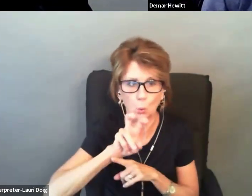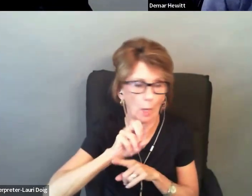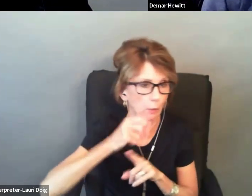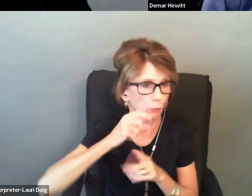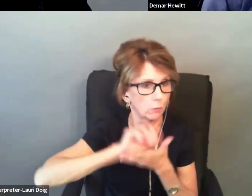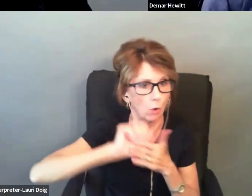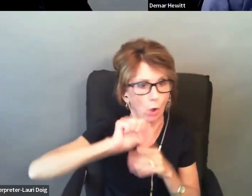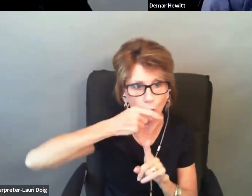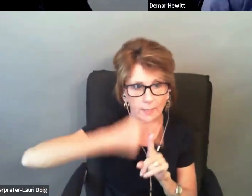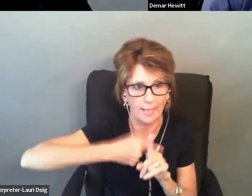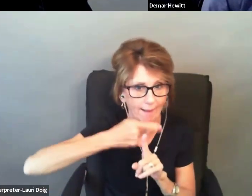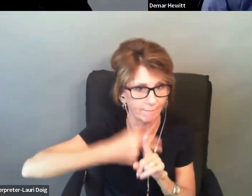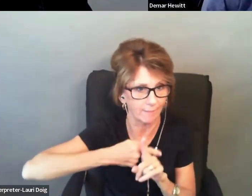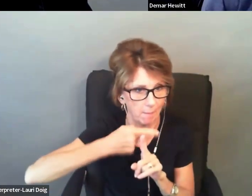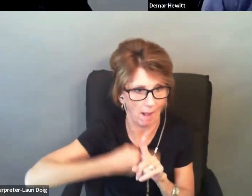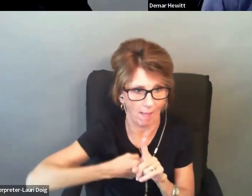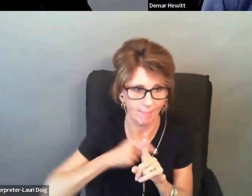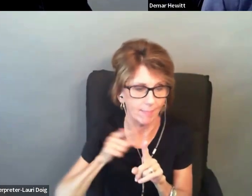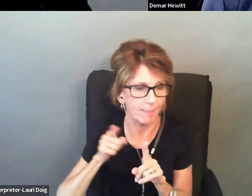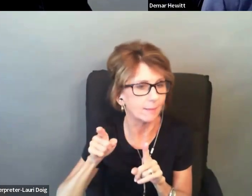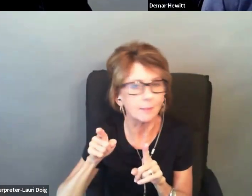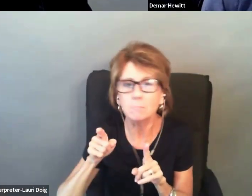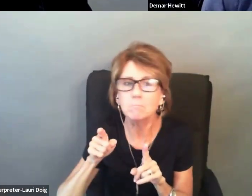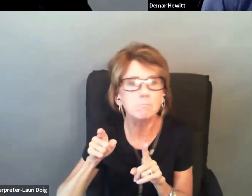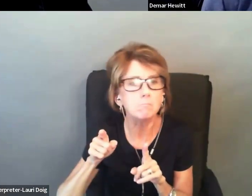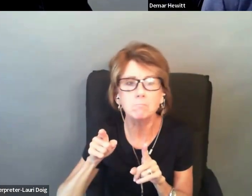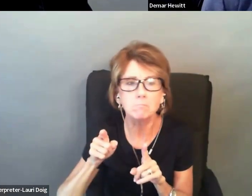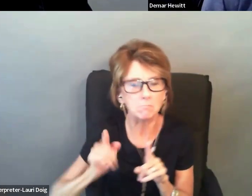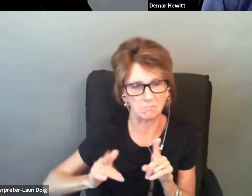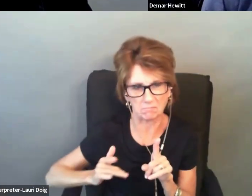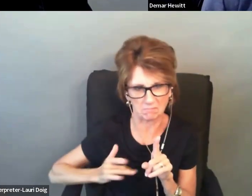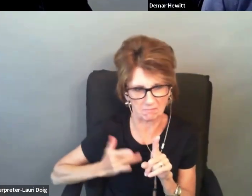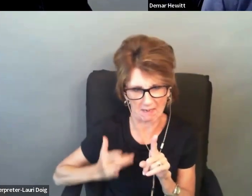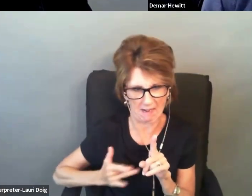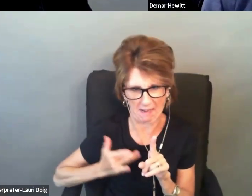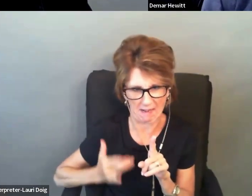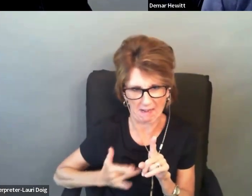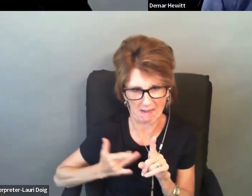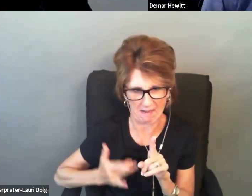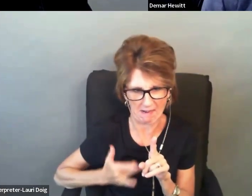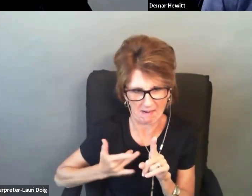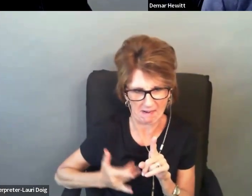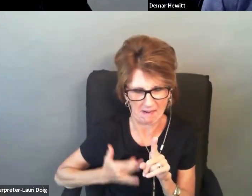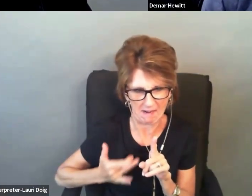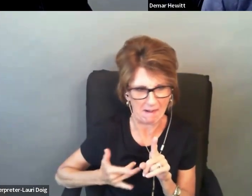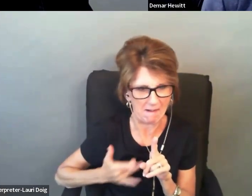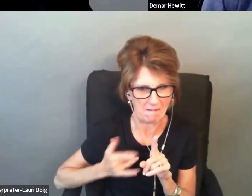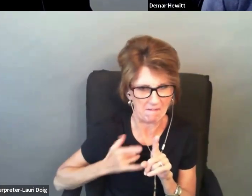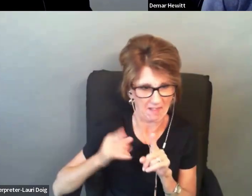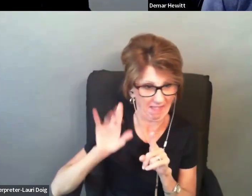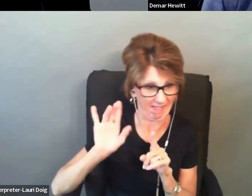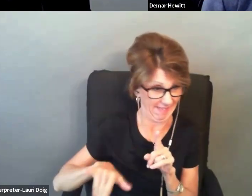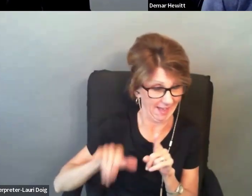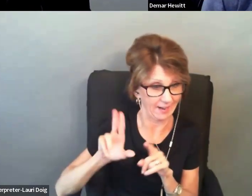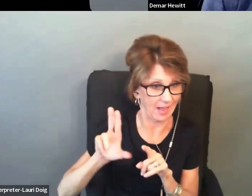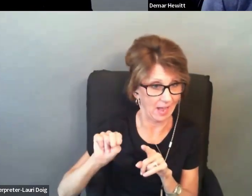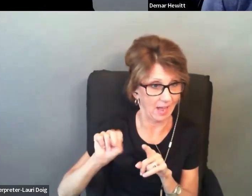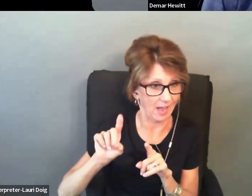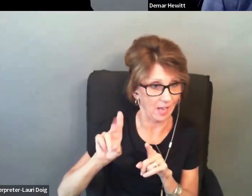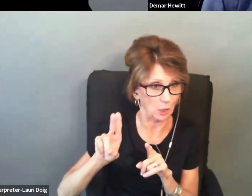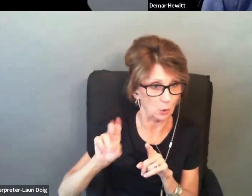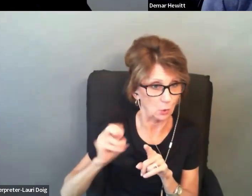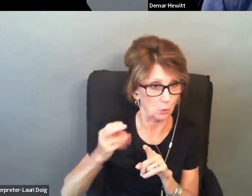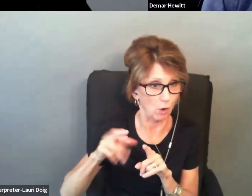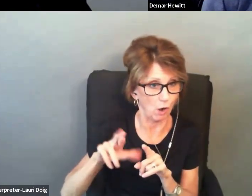in rent probably would not satisfy the test for undue hardship. And a